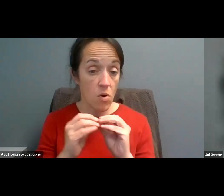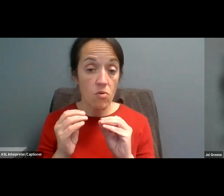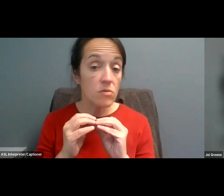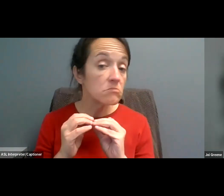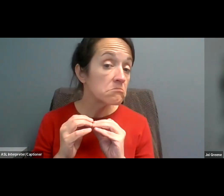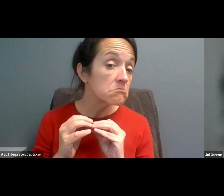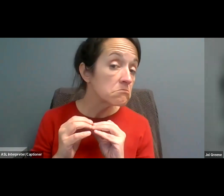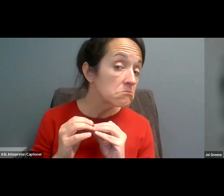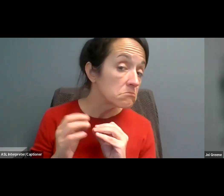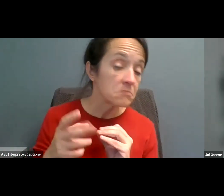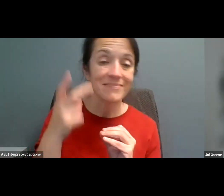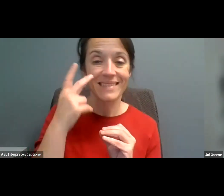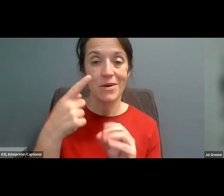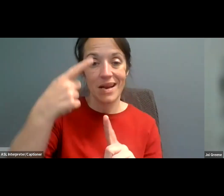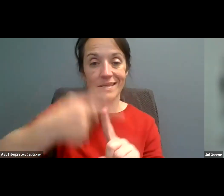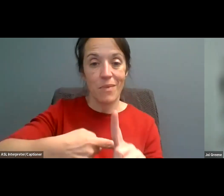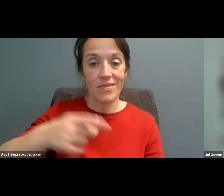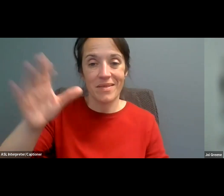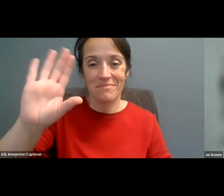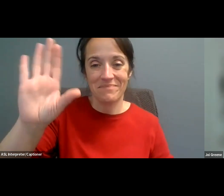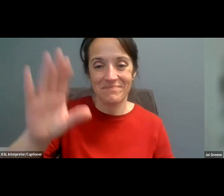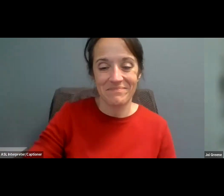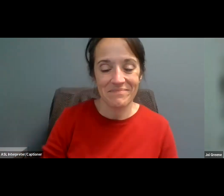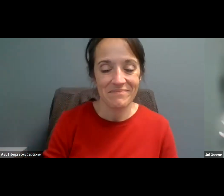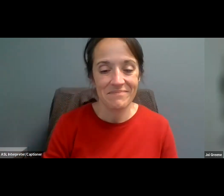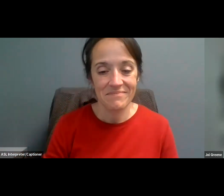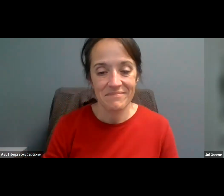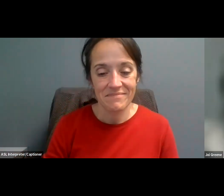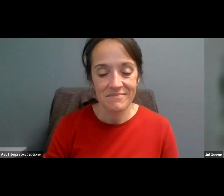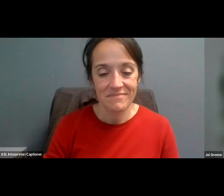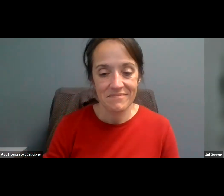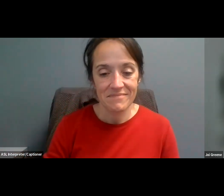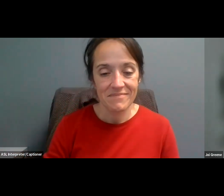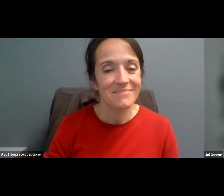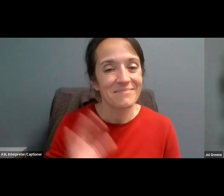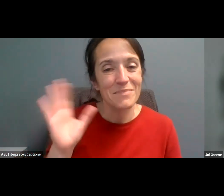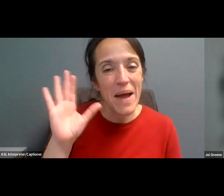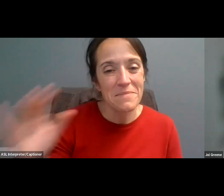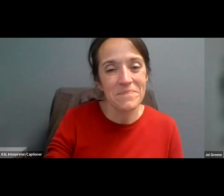so, we will see you all in November. Thank you for joining. Bye-bye.